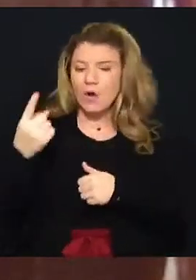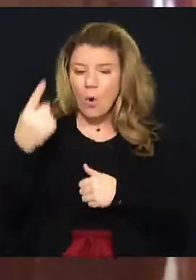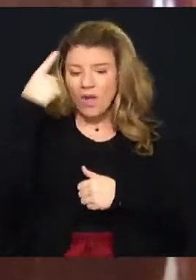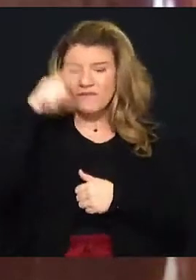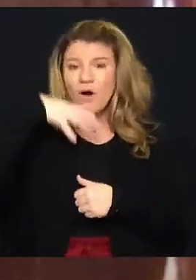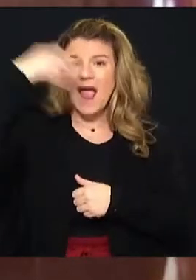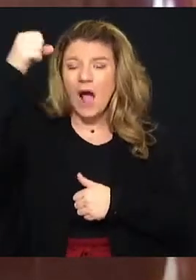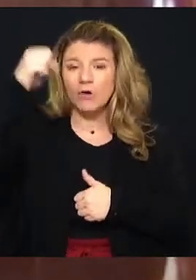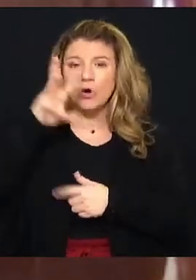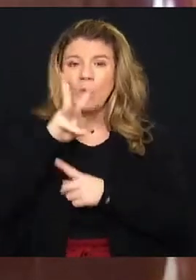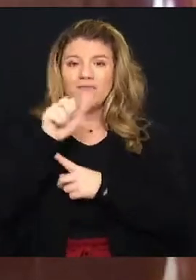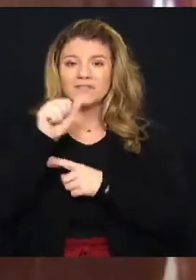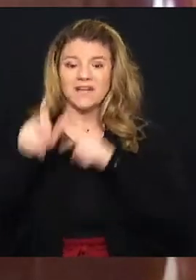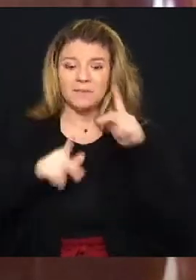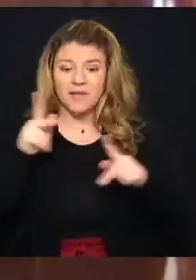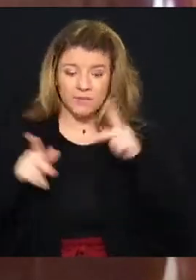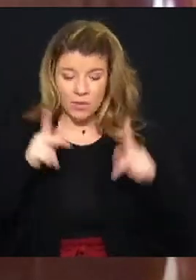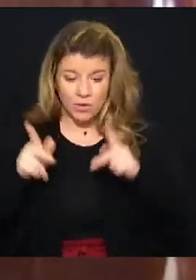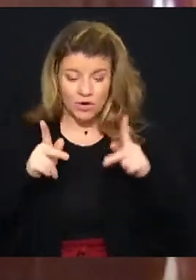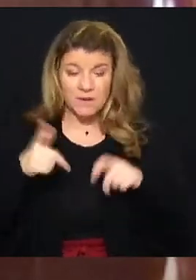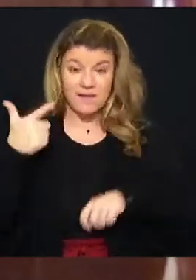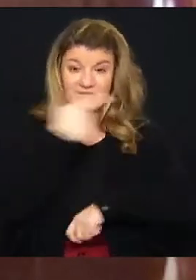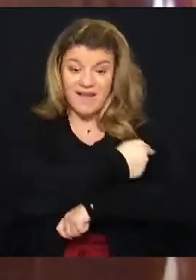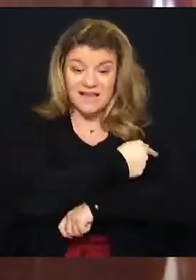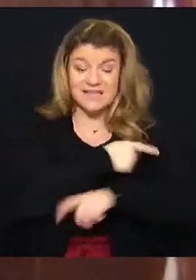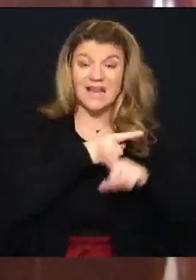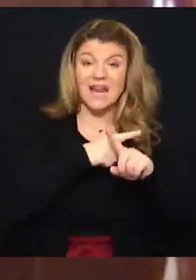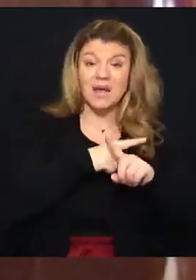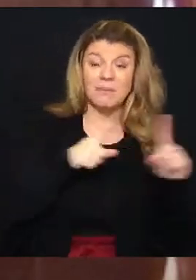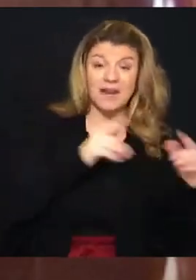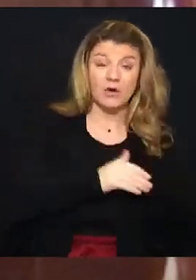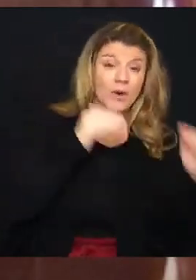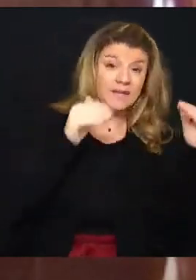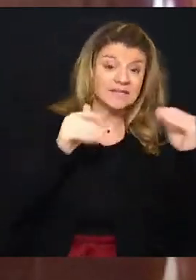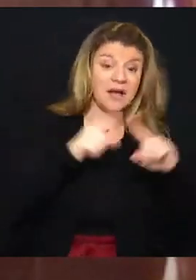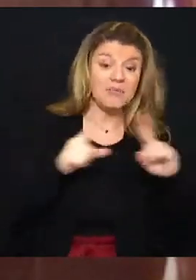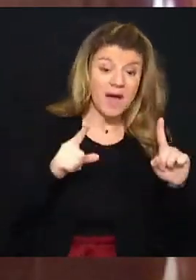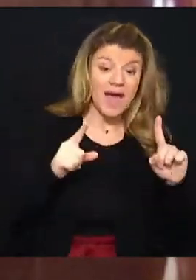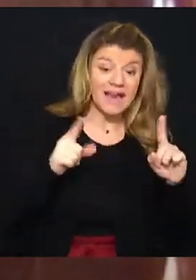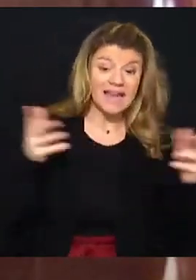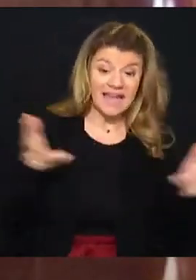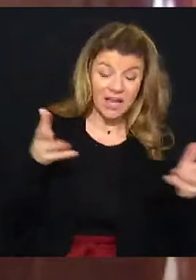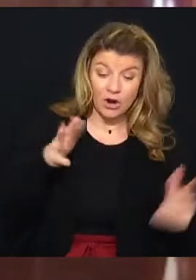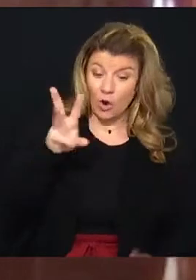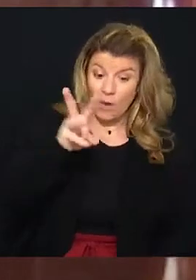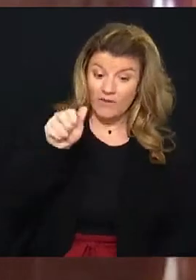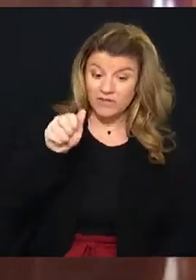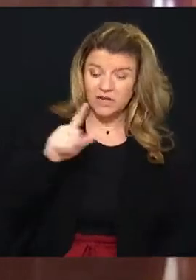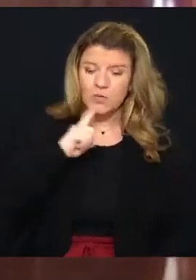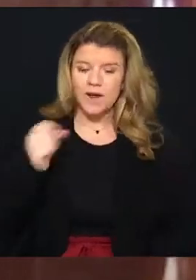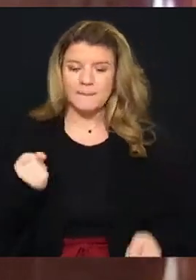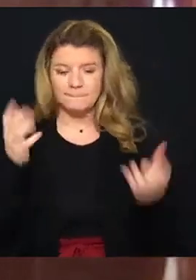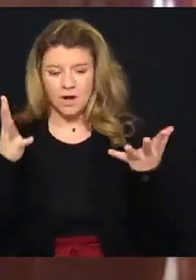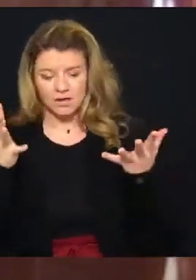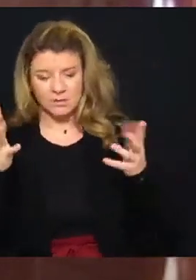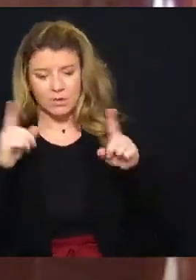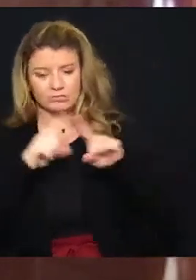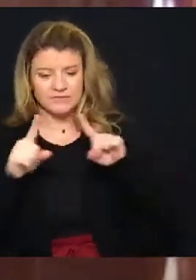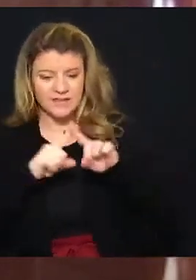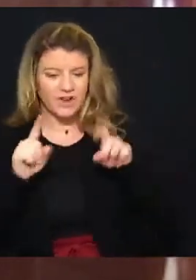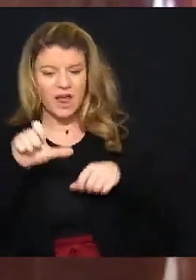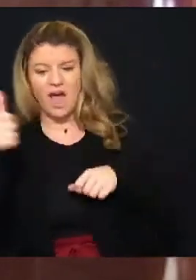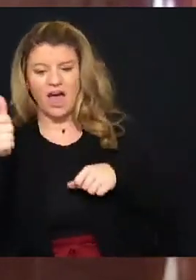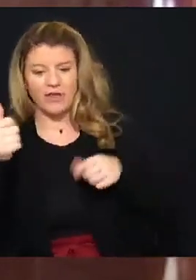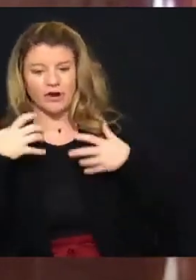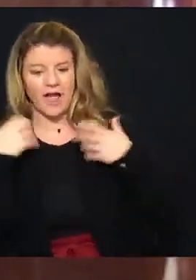elder West Virginians to get fully vaccinated and boosted, and our West Virginians with multiple, you know, other